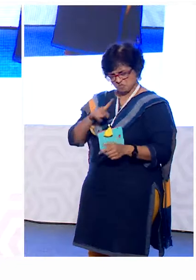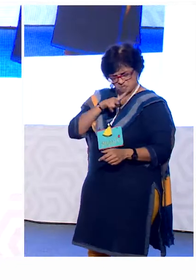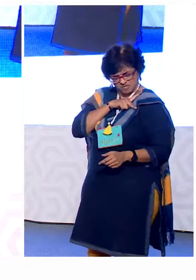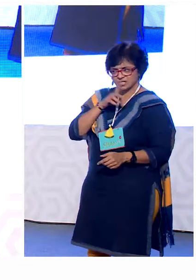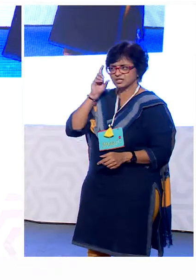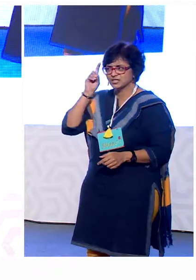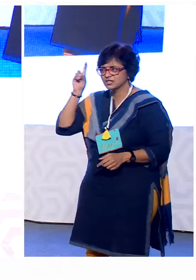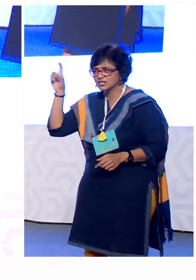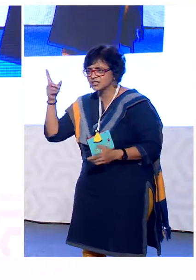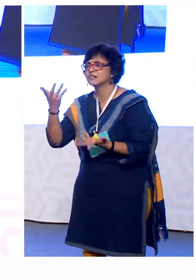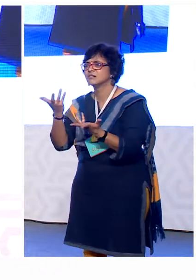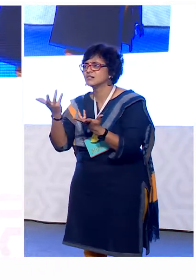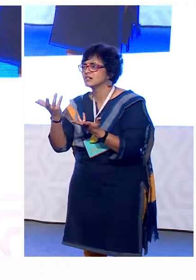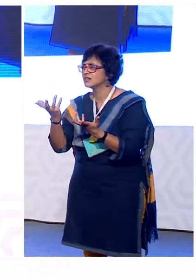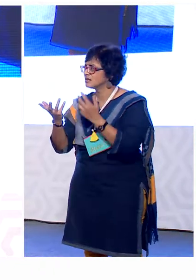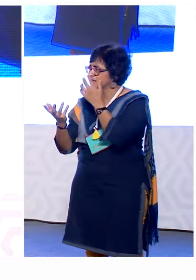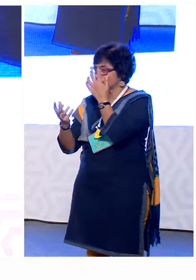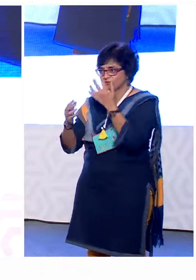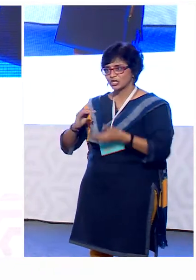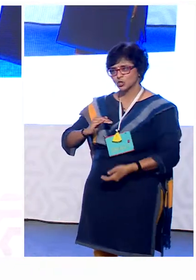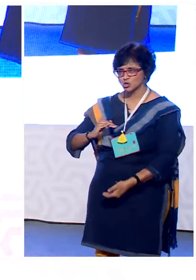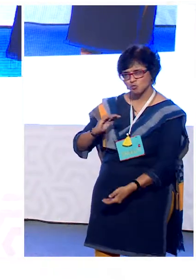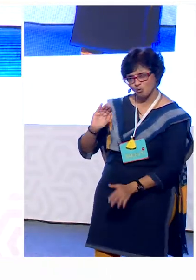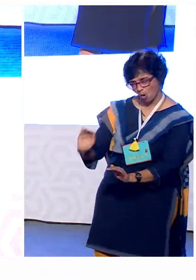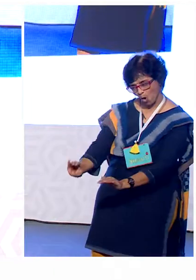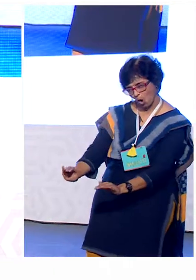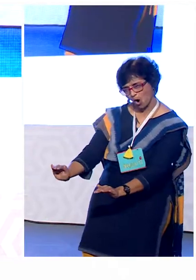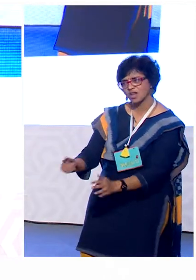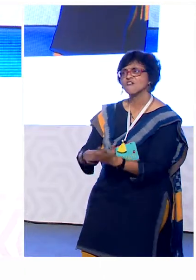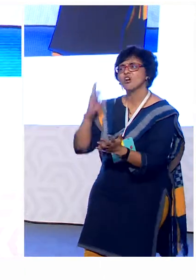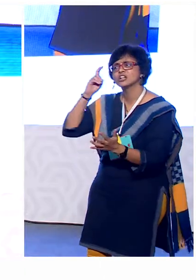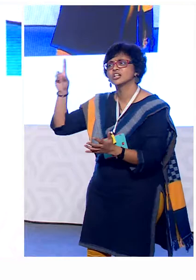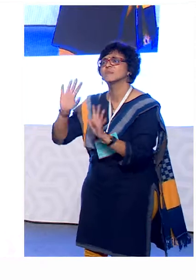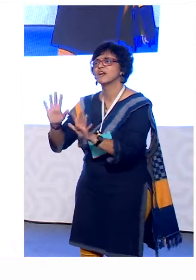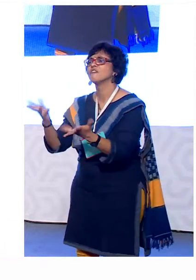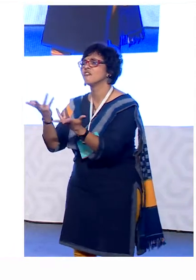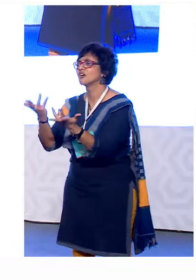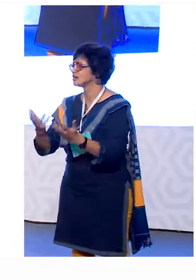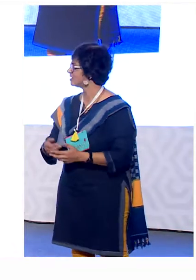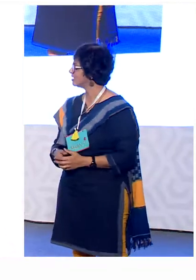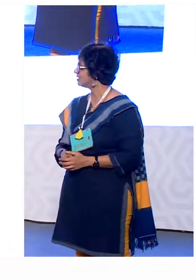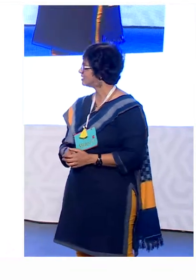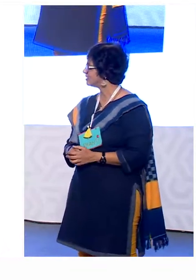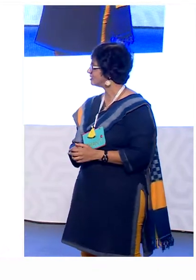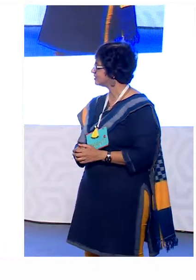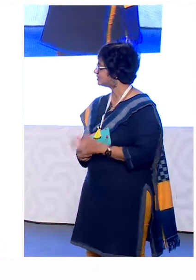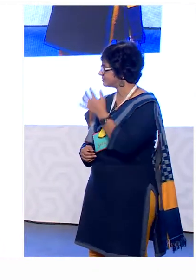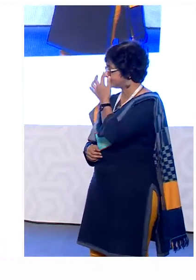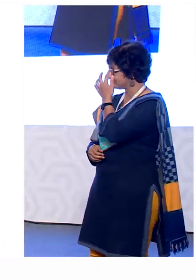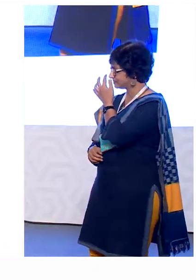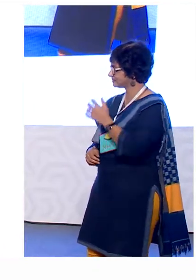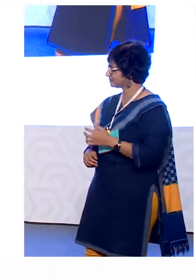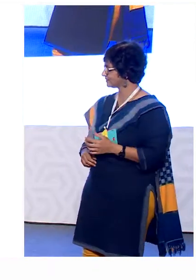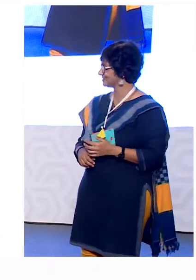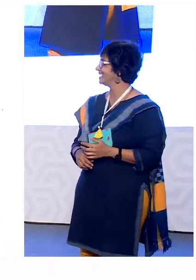dreams that you had when you were 6 years old. Because we know what happens to dream. There's a dream. I'm life, right? Dream, life.